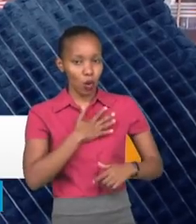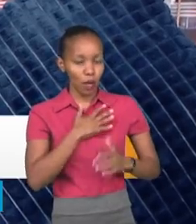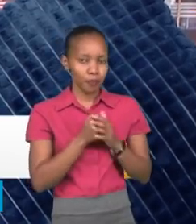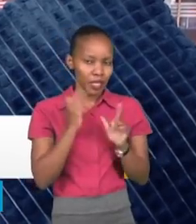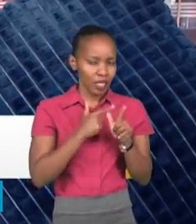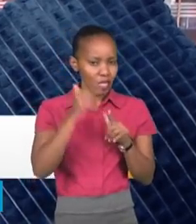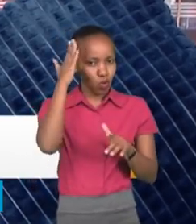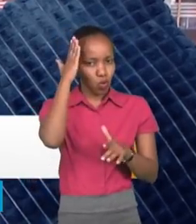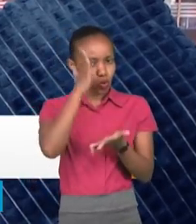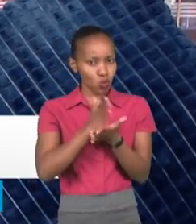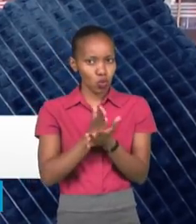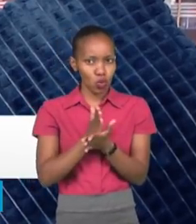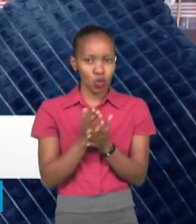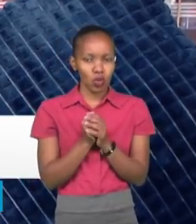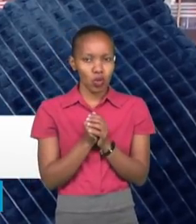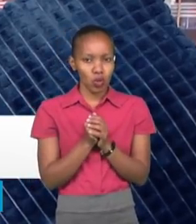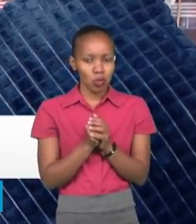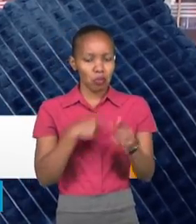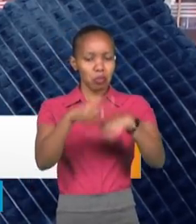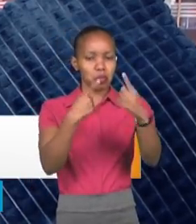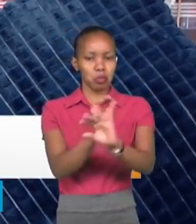you'll realize that actually we've not really progressed